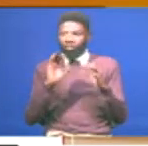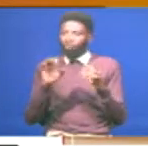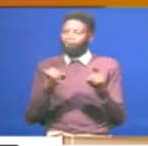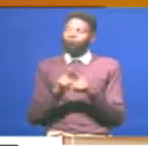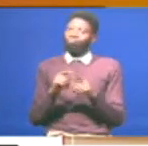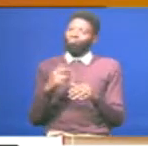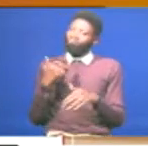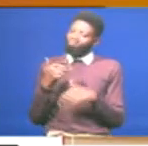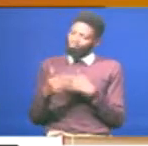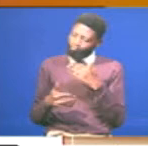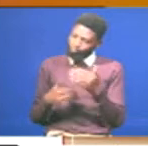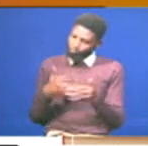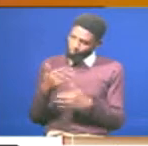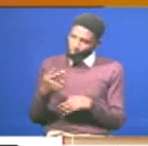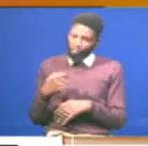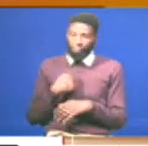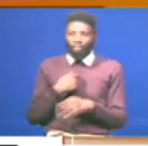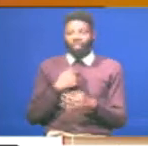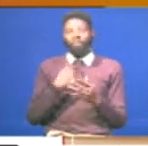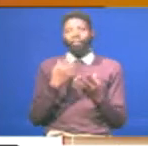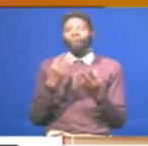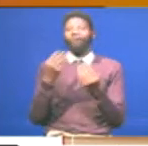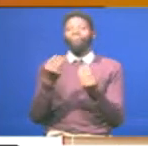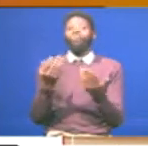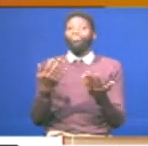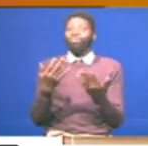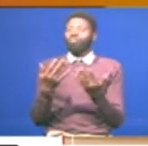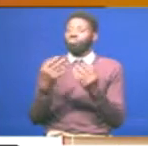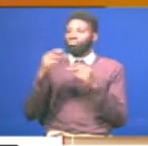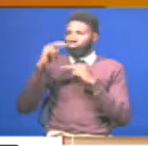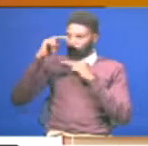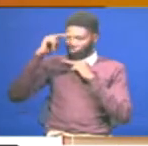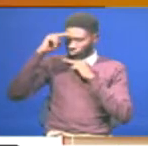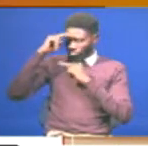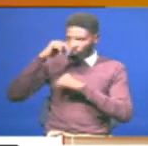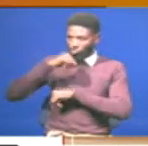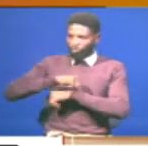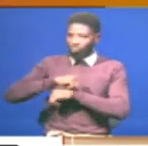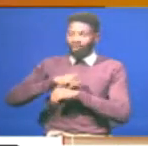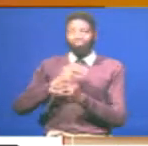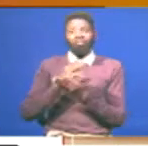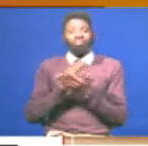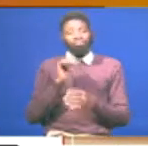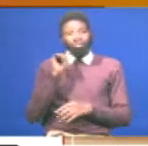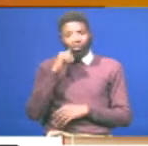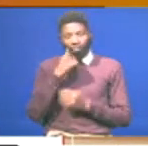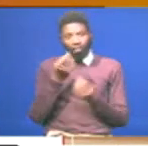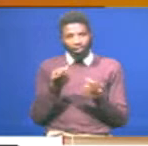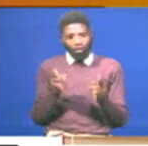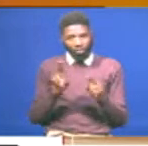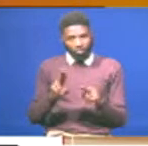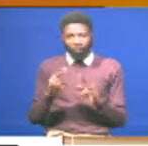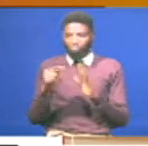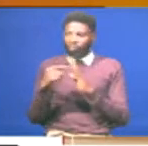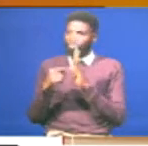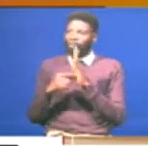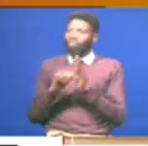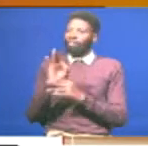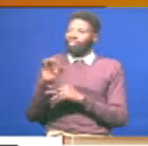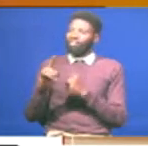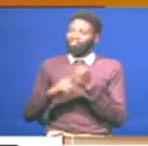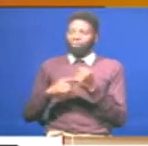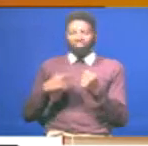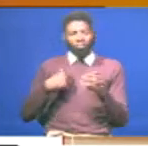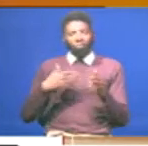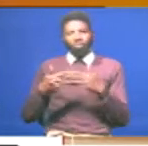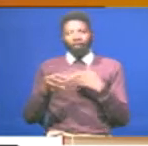went to secondary school. Something interesting here happened. With 36 points, I would go to any school in Kenya that